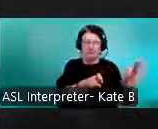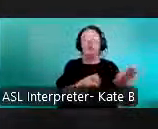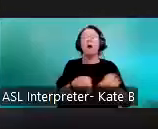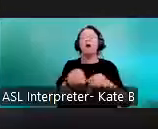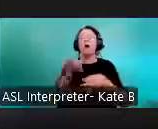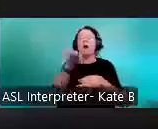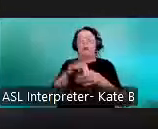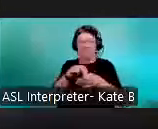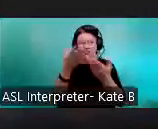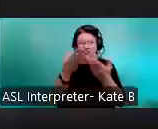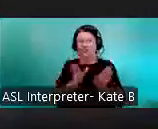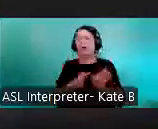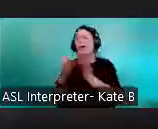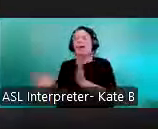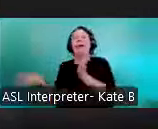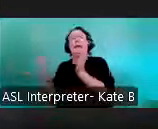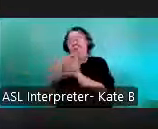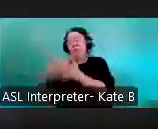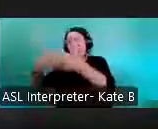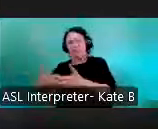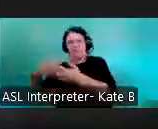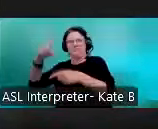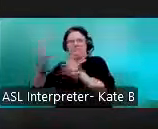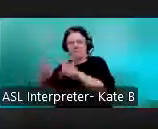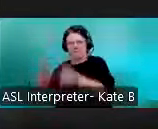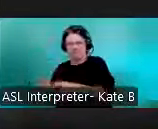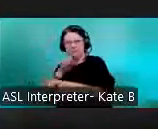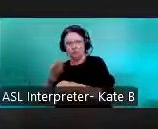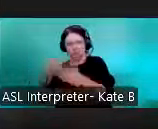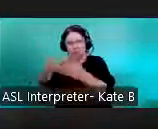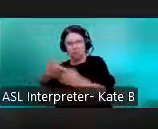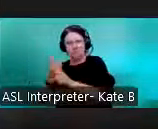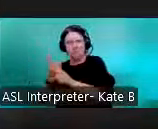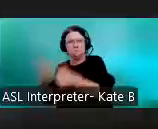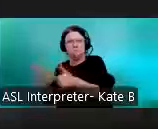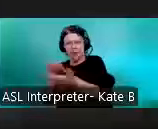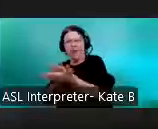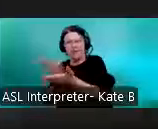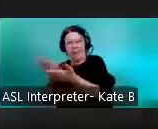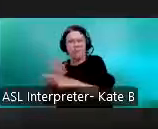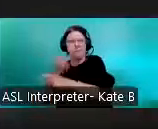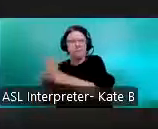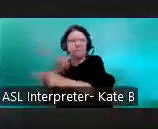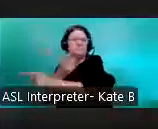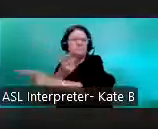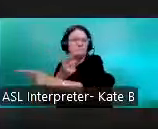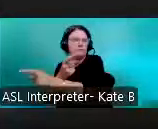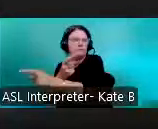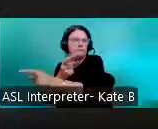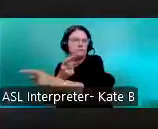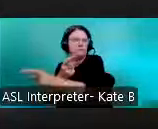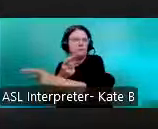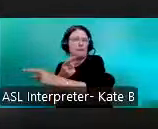that they functioned properly and that they counted votes accurately. We do run